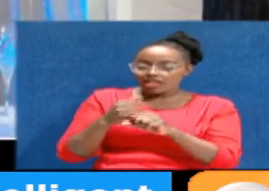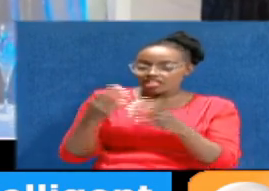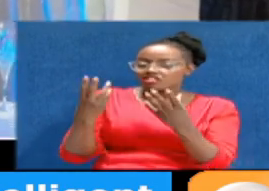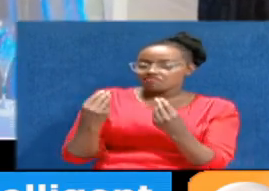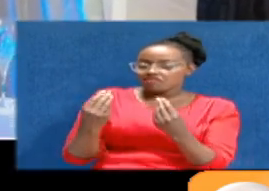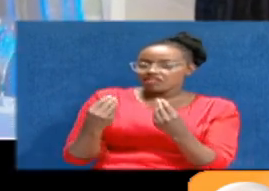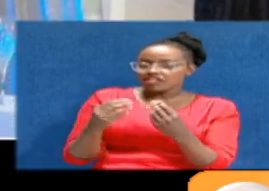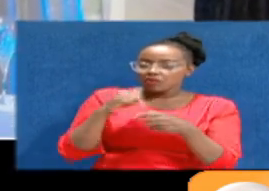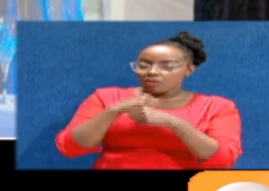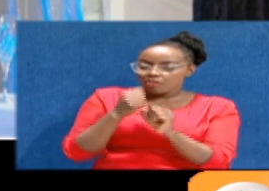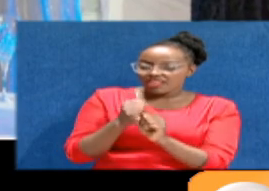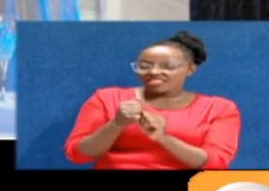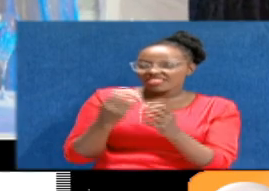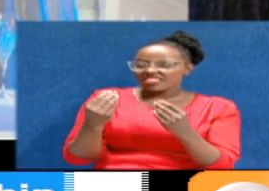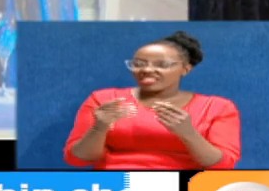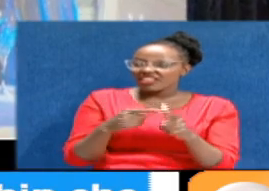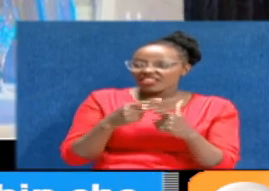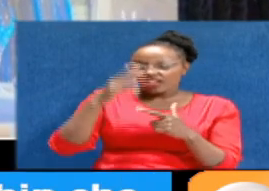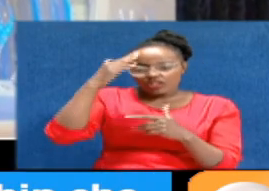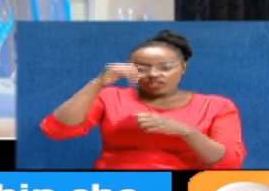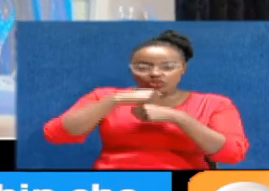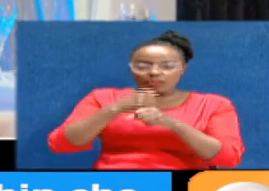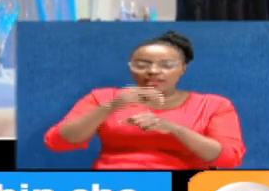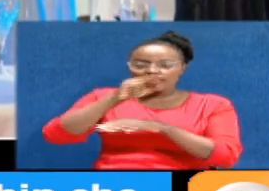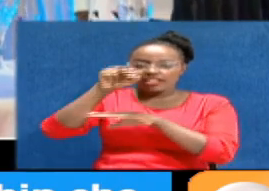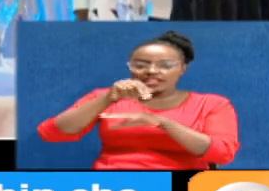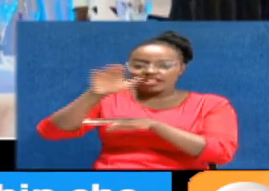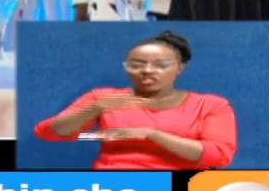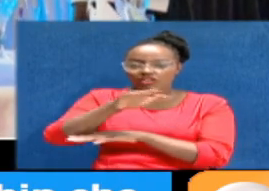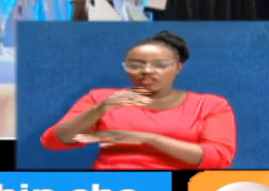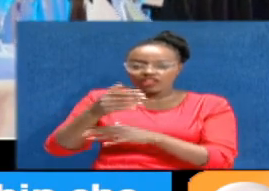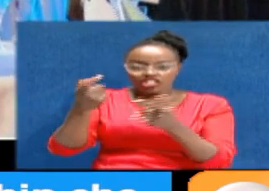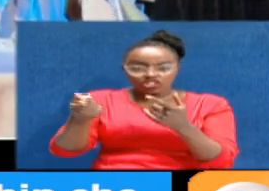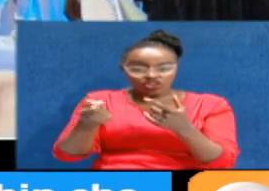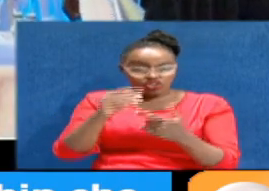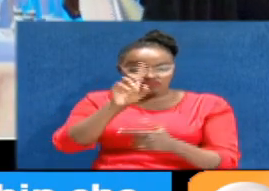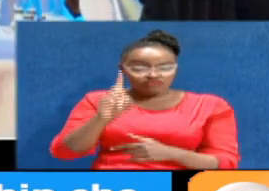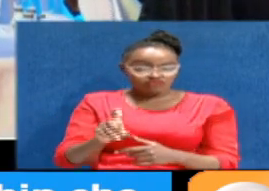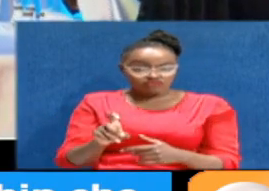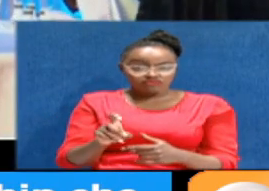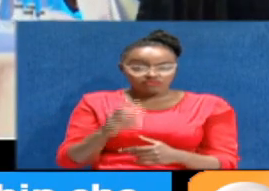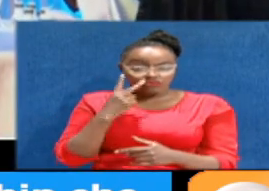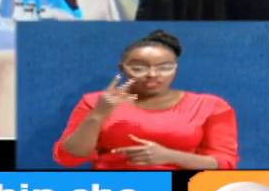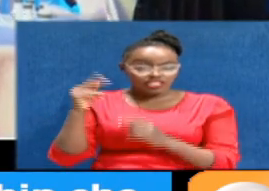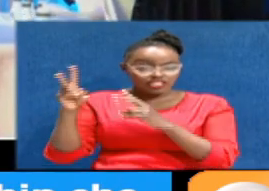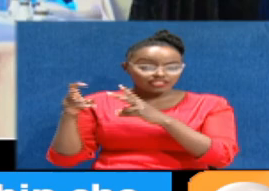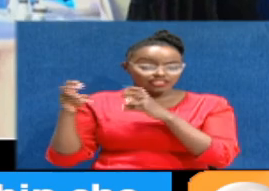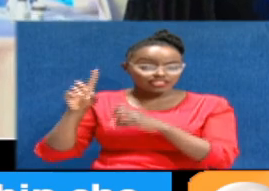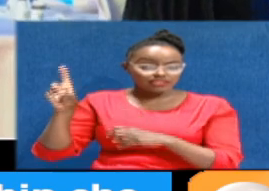as zinajinyorosha, sijui tunyoroshe huko National Assembly kidogo kwanza?